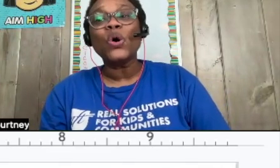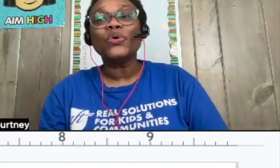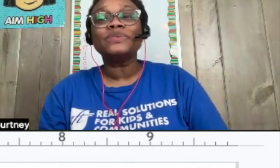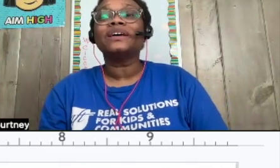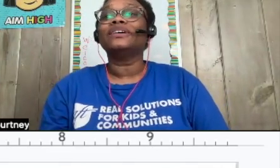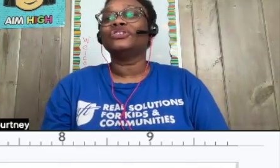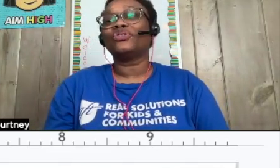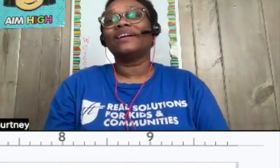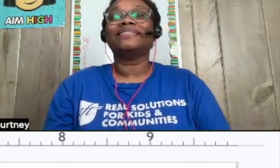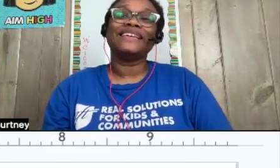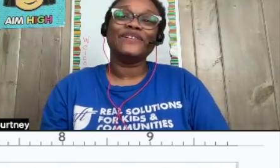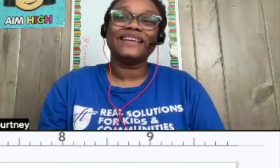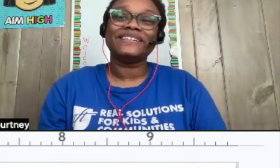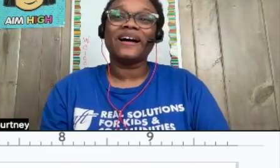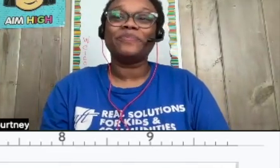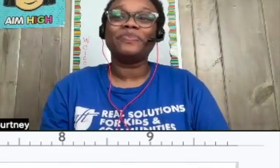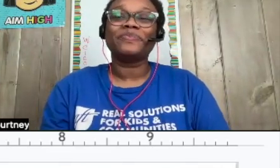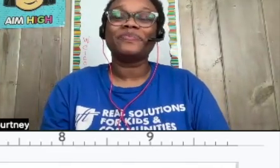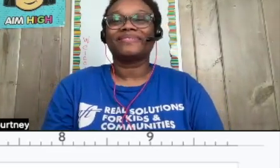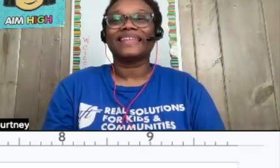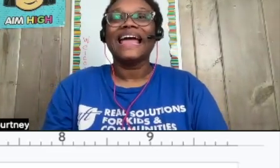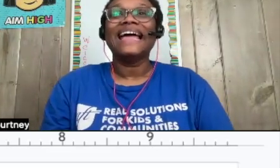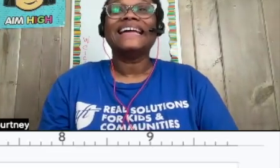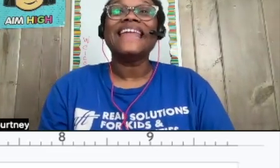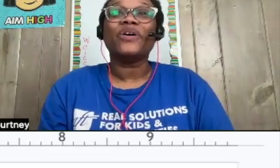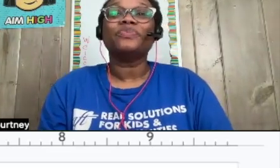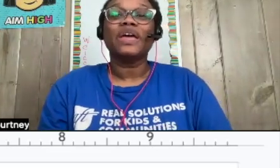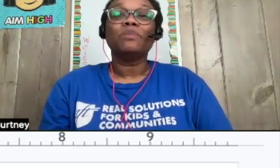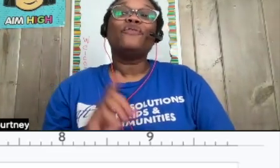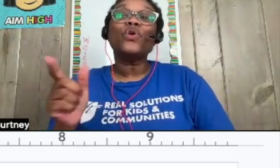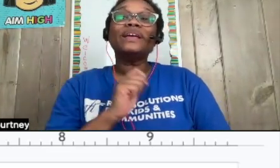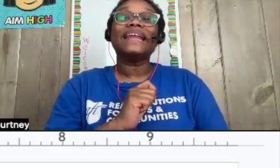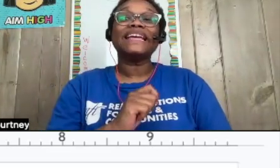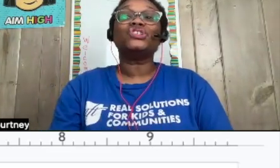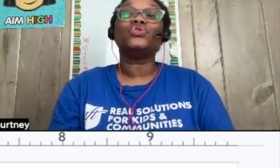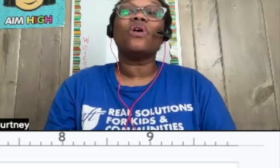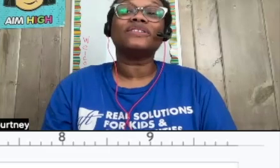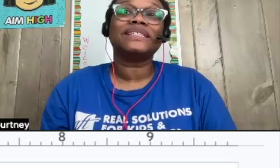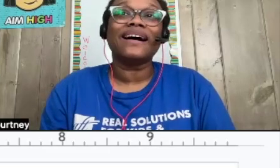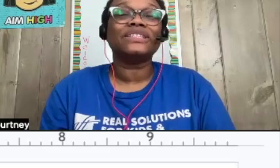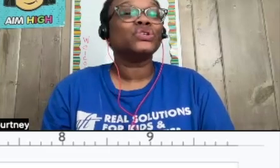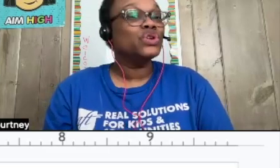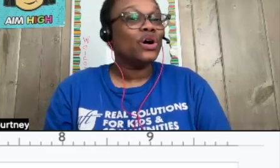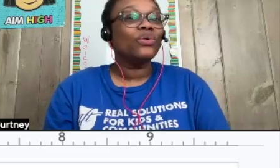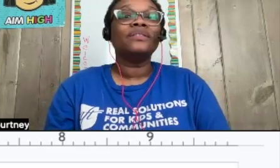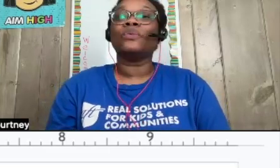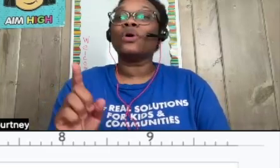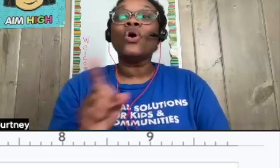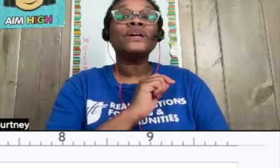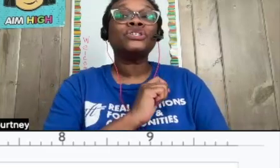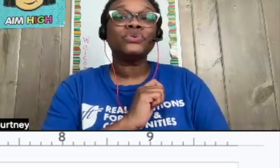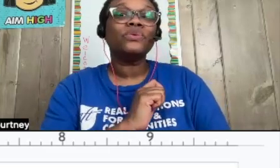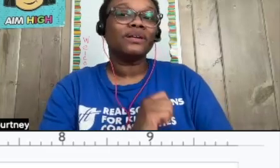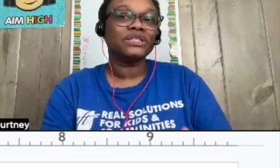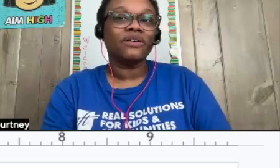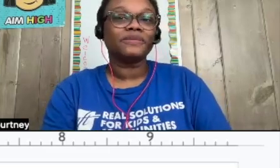and homes during the evening time. Now, before we get into our signs, you know that we